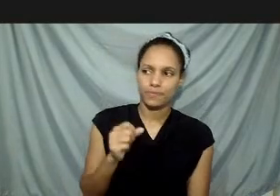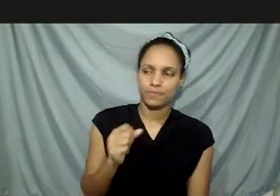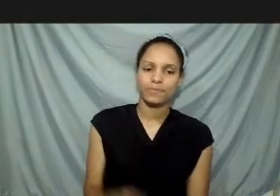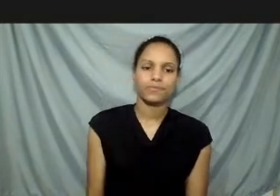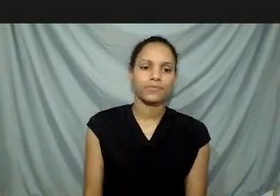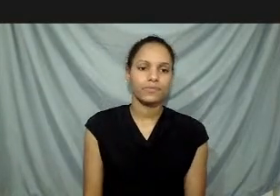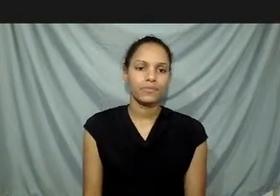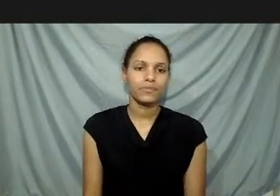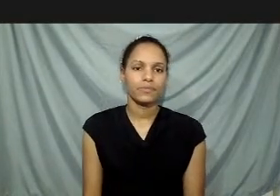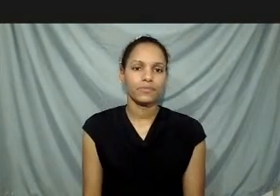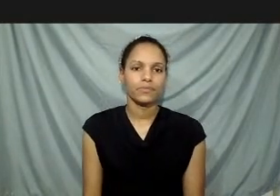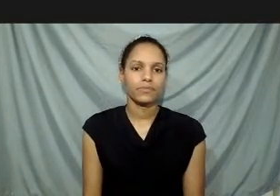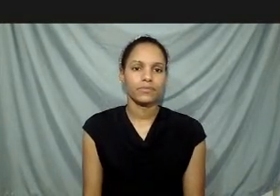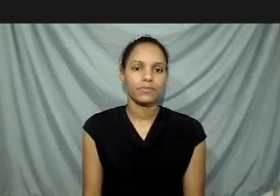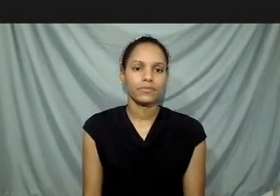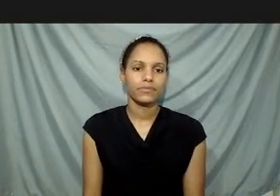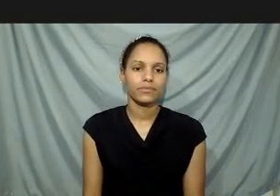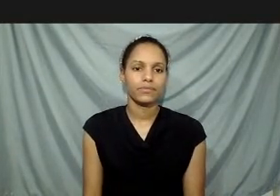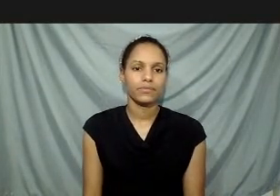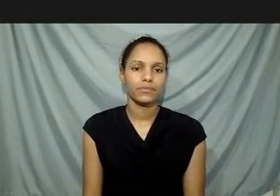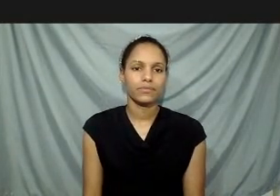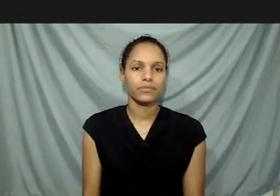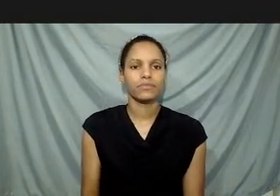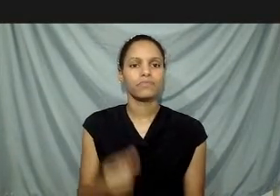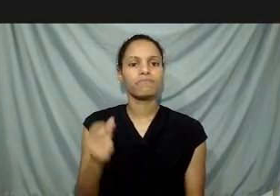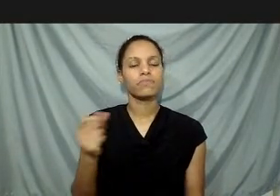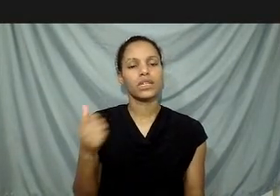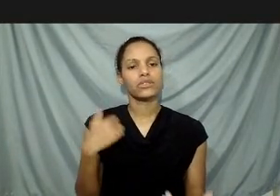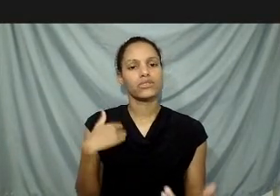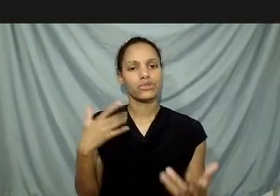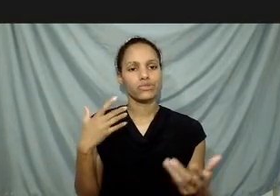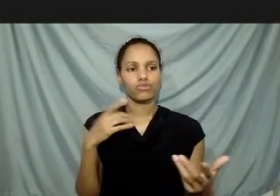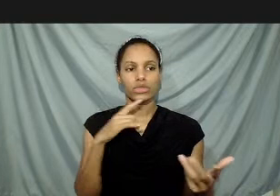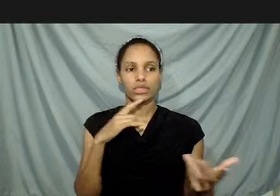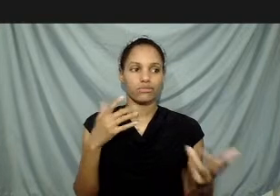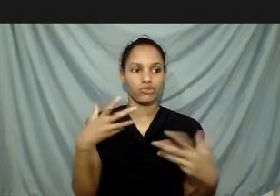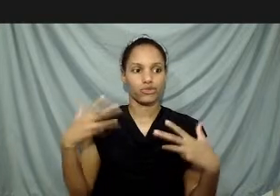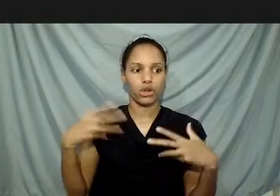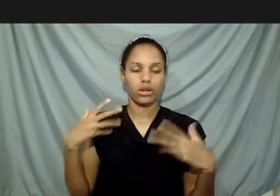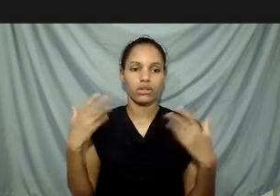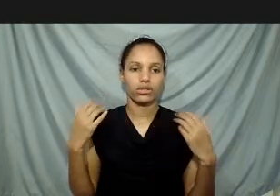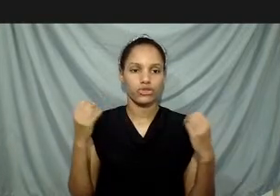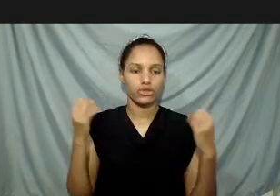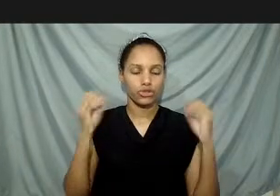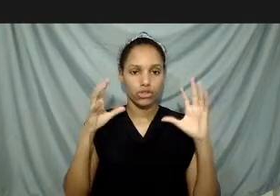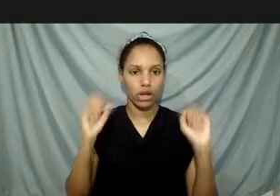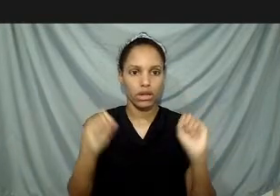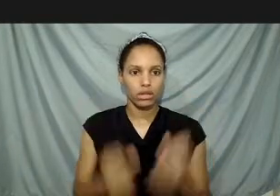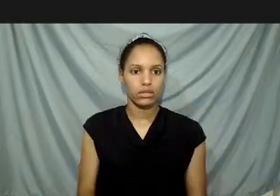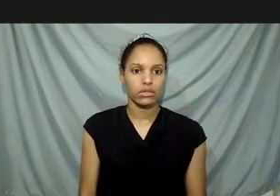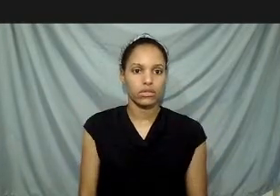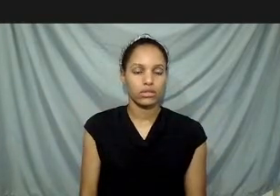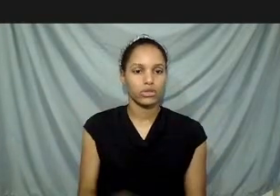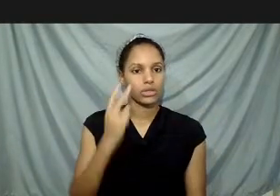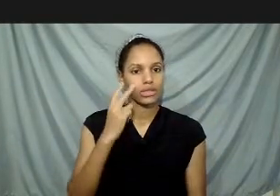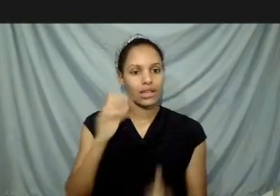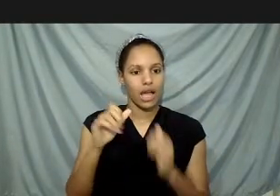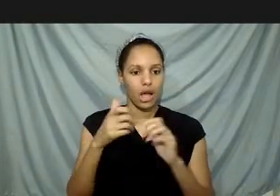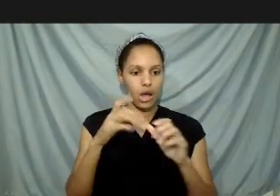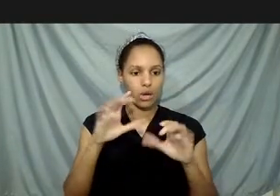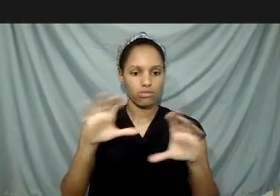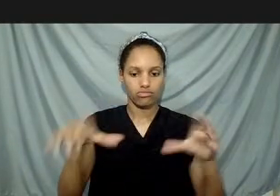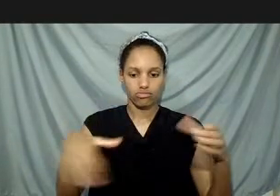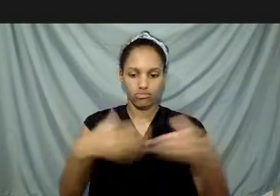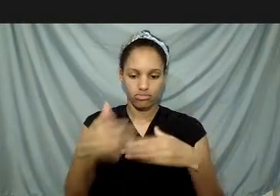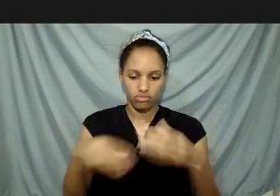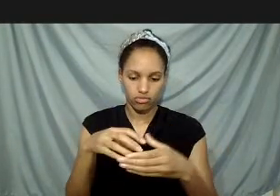So, yeah, just to finish off. So in terms of the way that it was wrapped up with Brenda